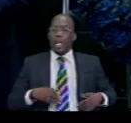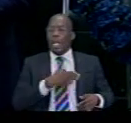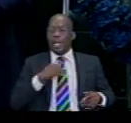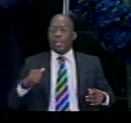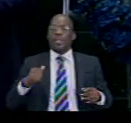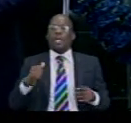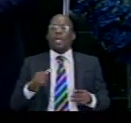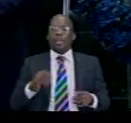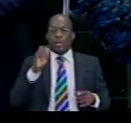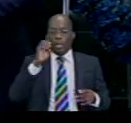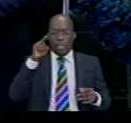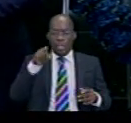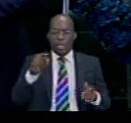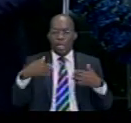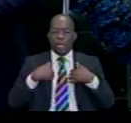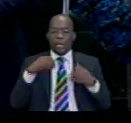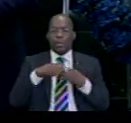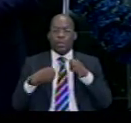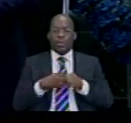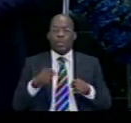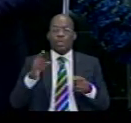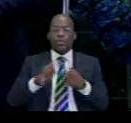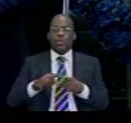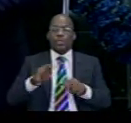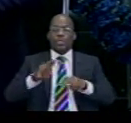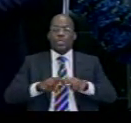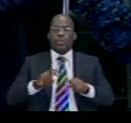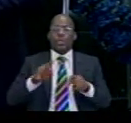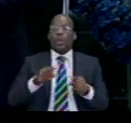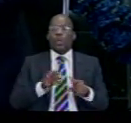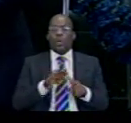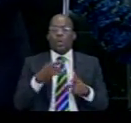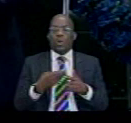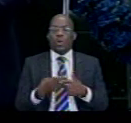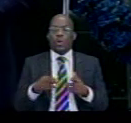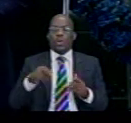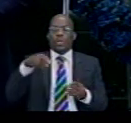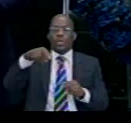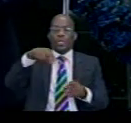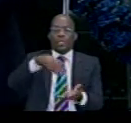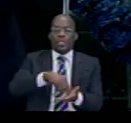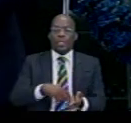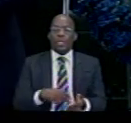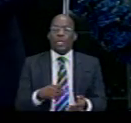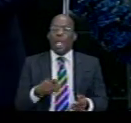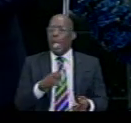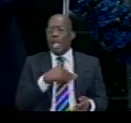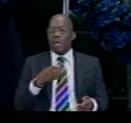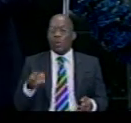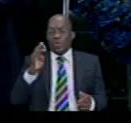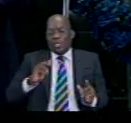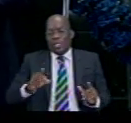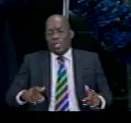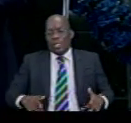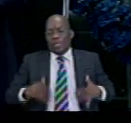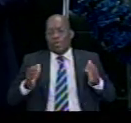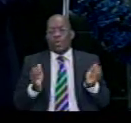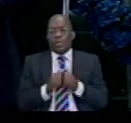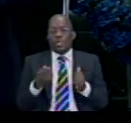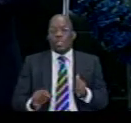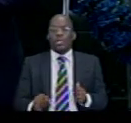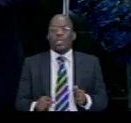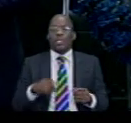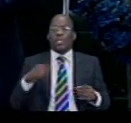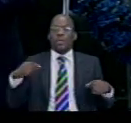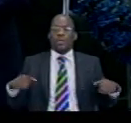for a long time without standing up to reduce the pain. And he has been managing the life and everything like that since 2010.